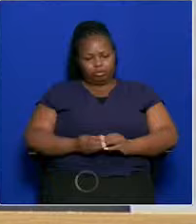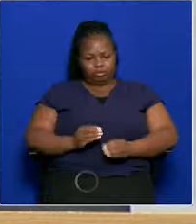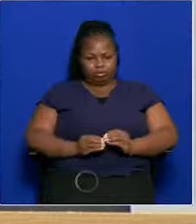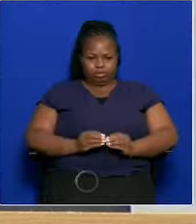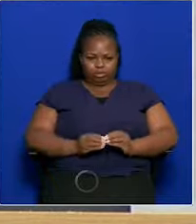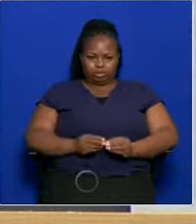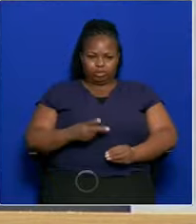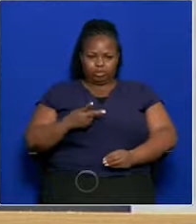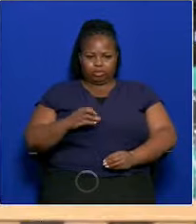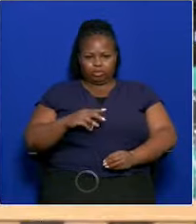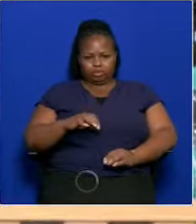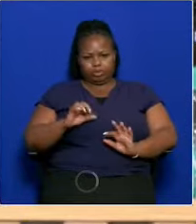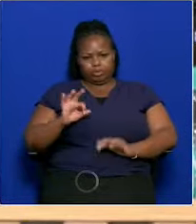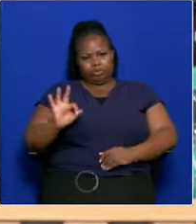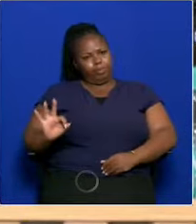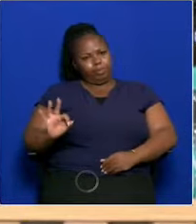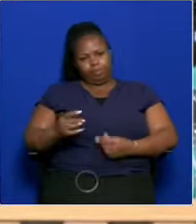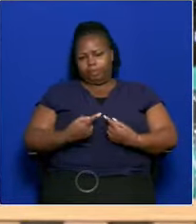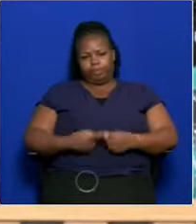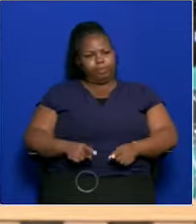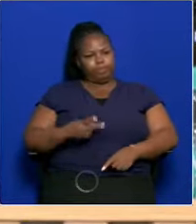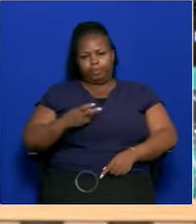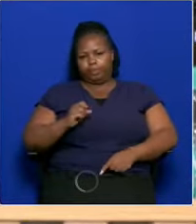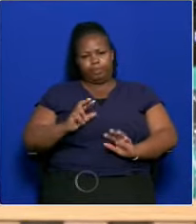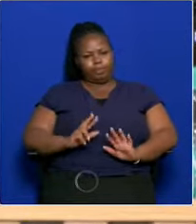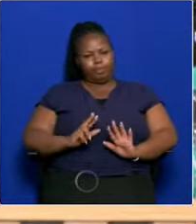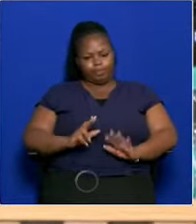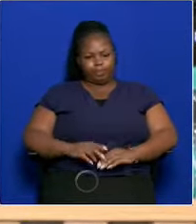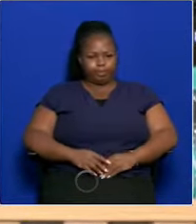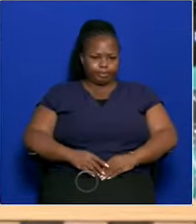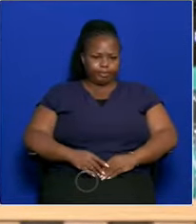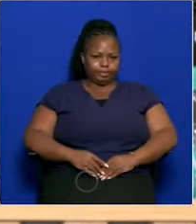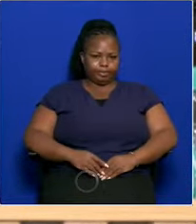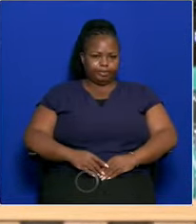2018. And on the other version, I don't know if